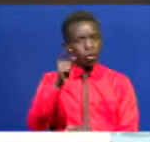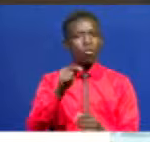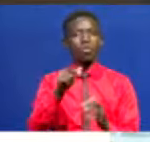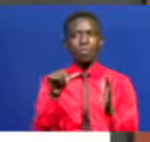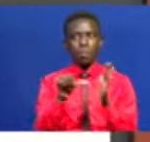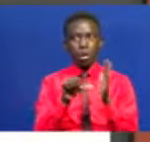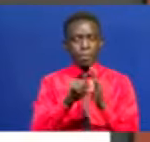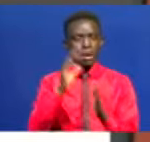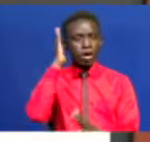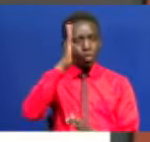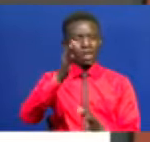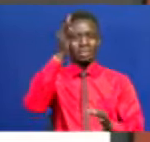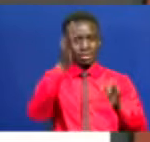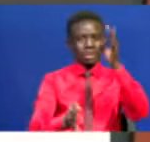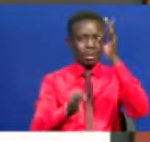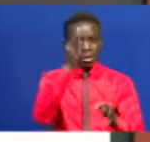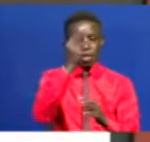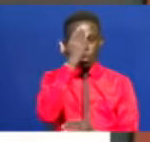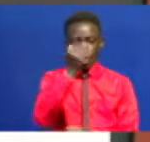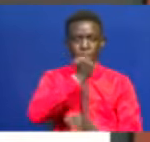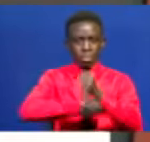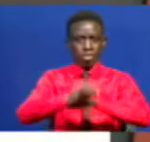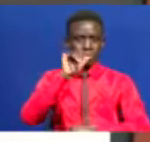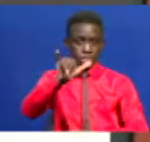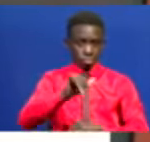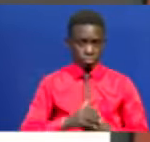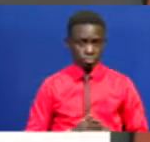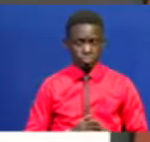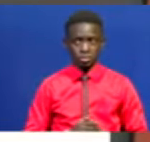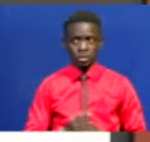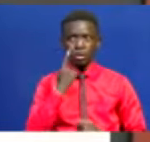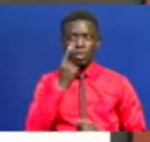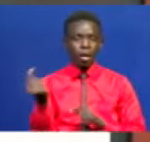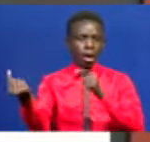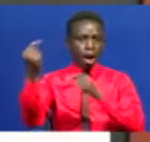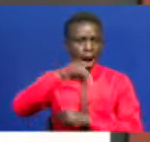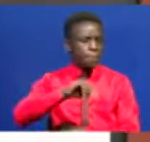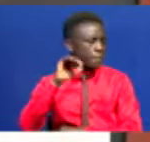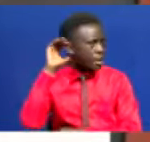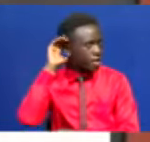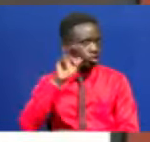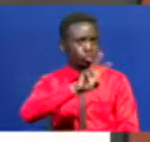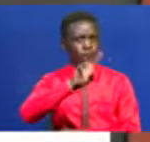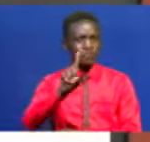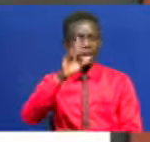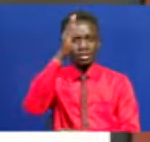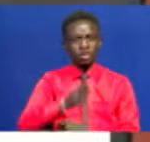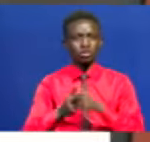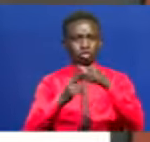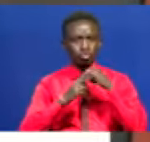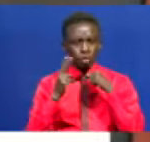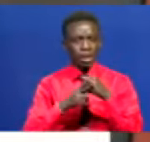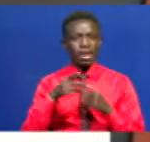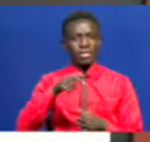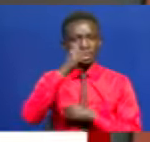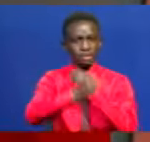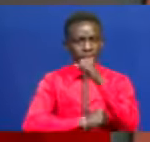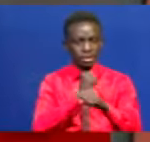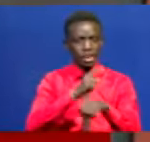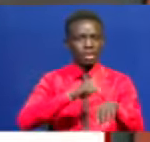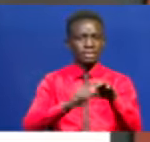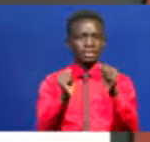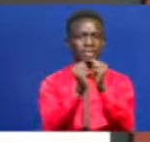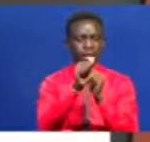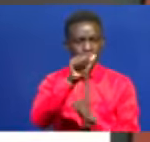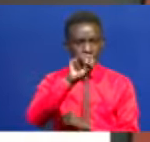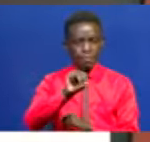committing it. We'll come back for sentence hearing on 21st of July this year at 10 a.m. The